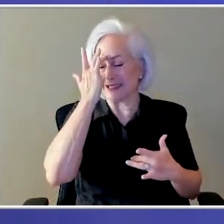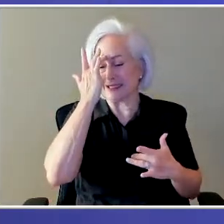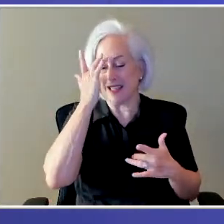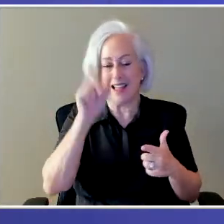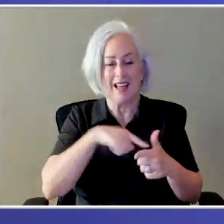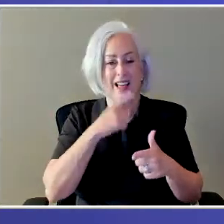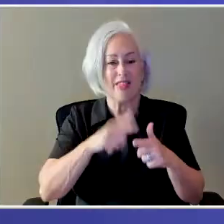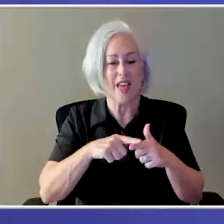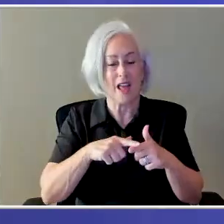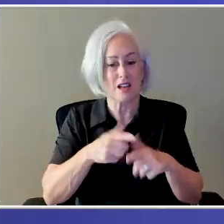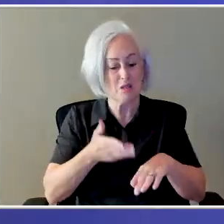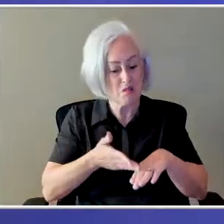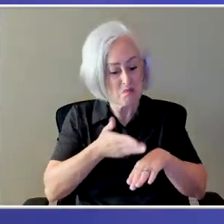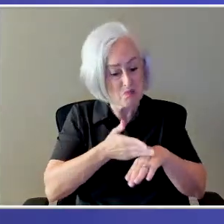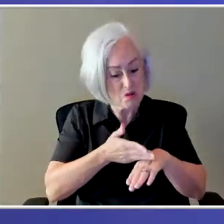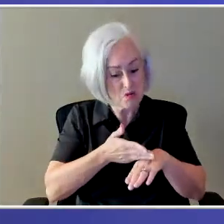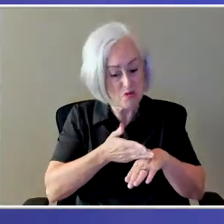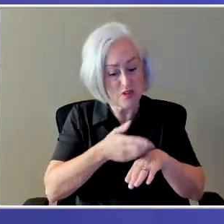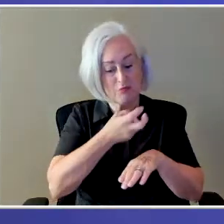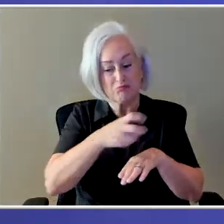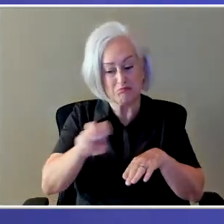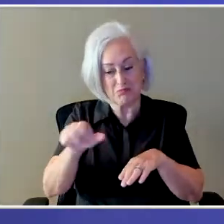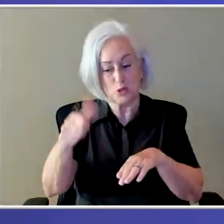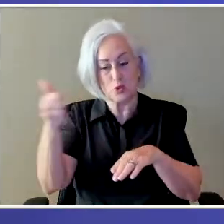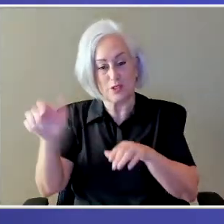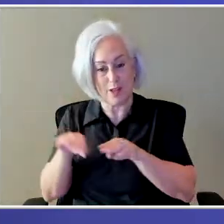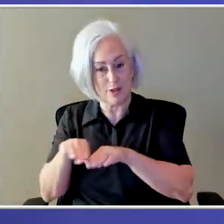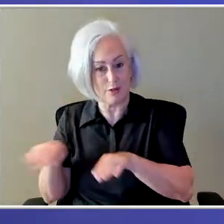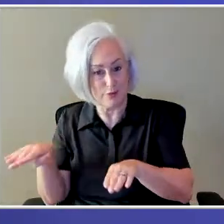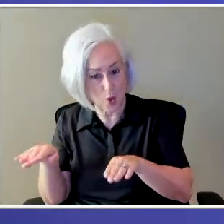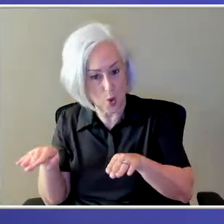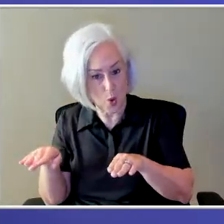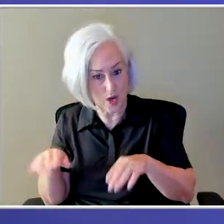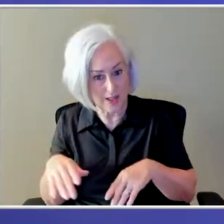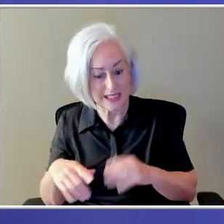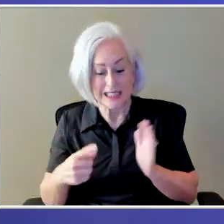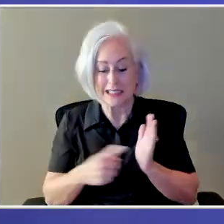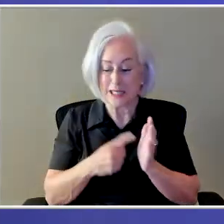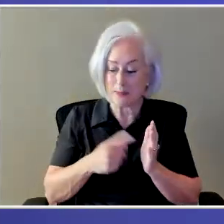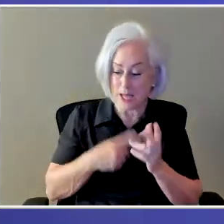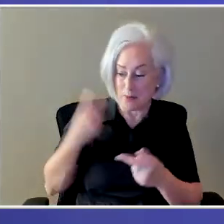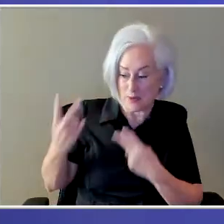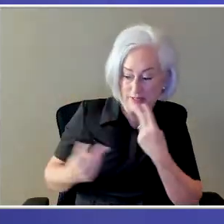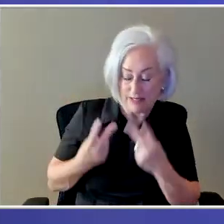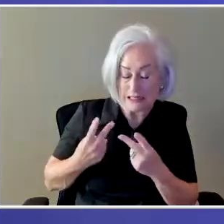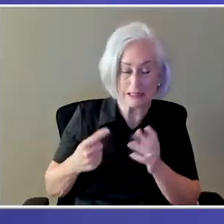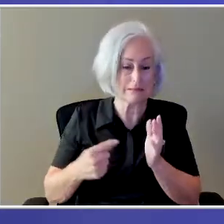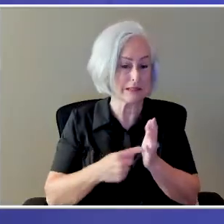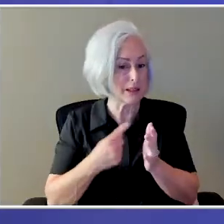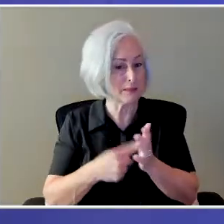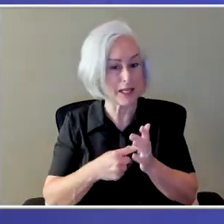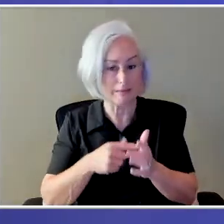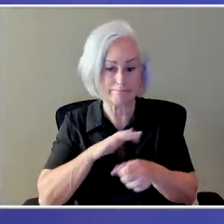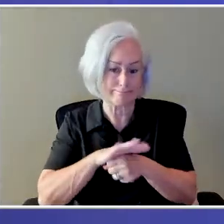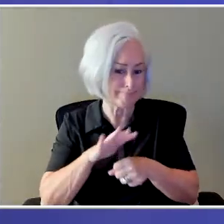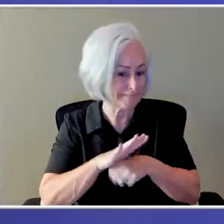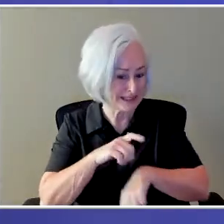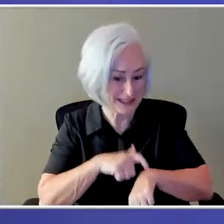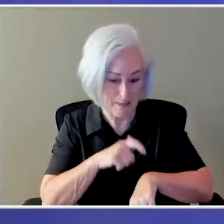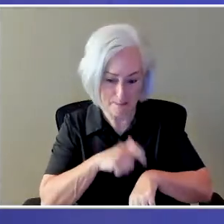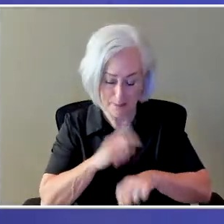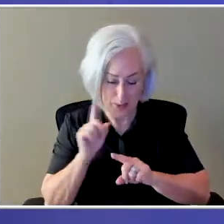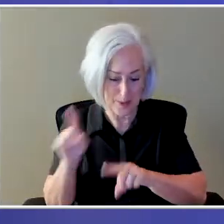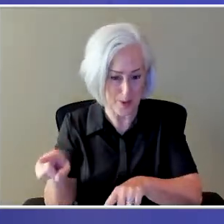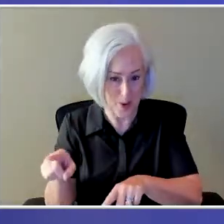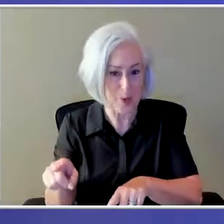sometimes we go and visit them, but sometimes we don't get the chance. So definitely a privilege to be able to be here with you, And